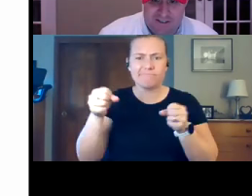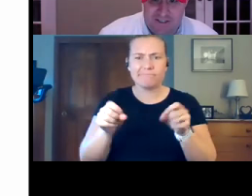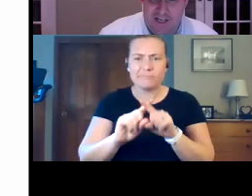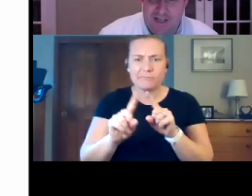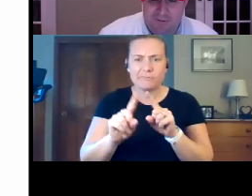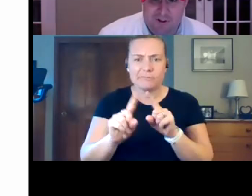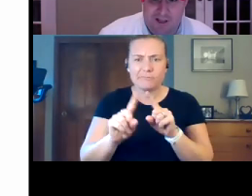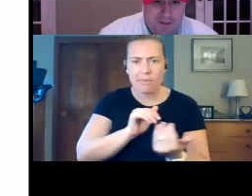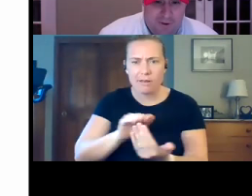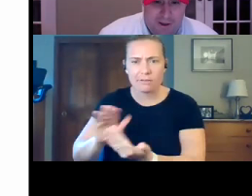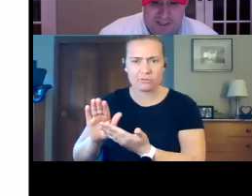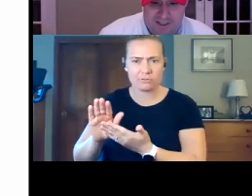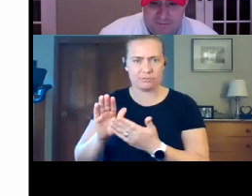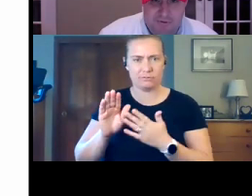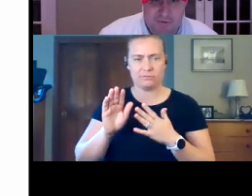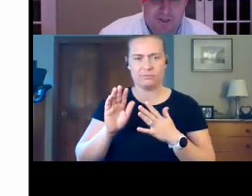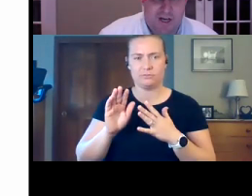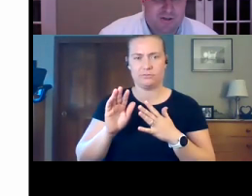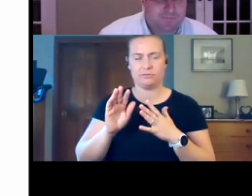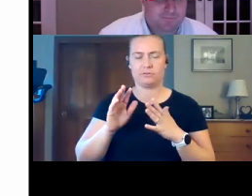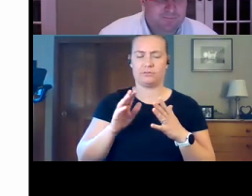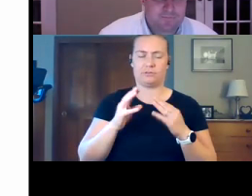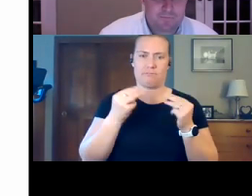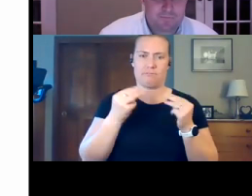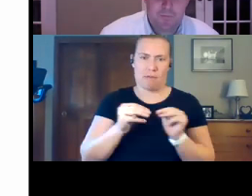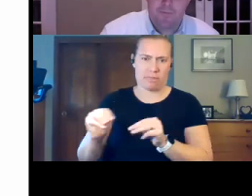to studying something like mechanisms of implementation.